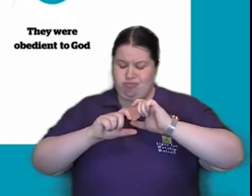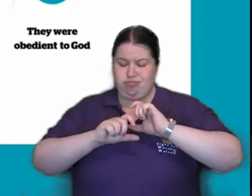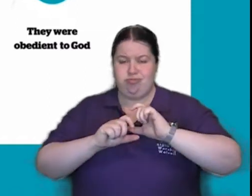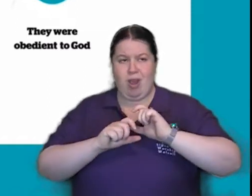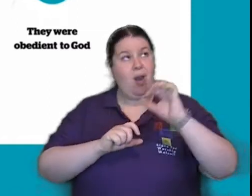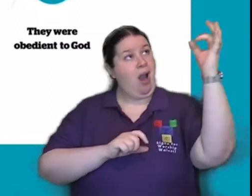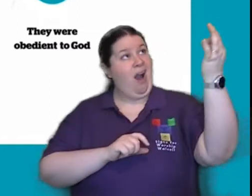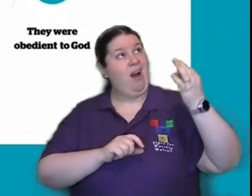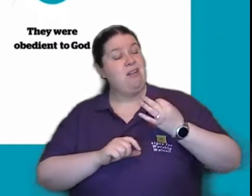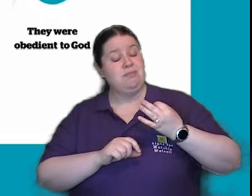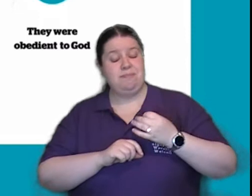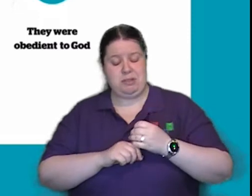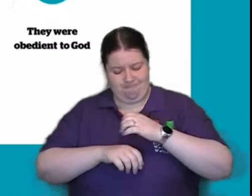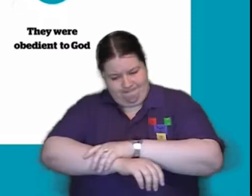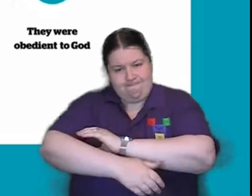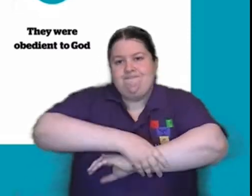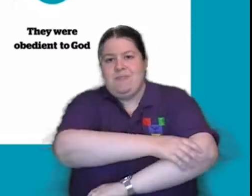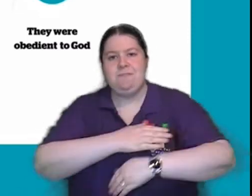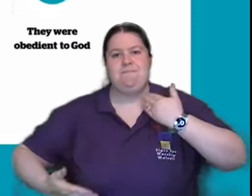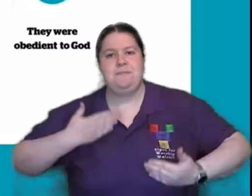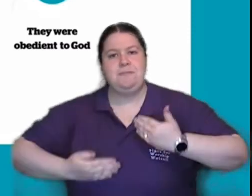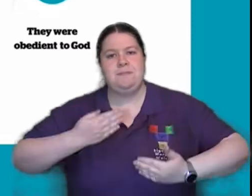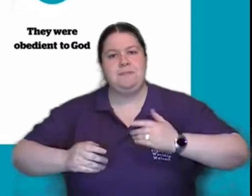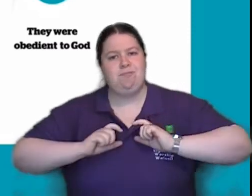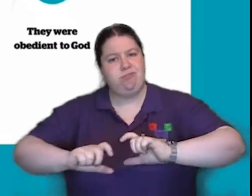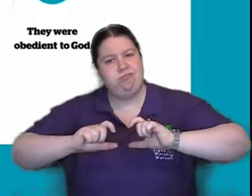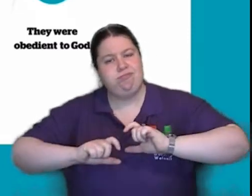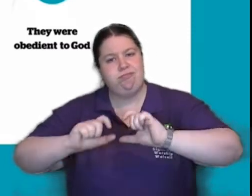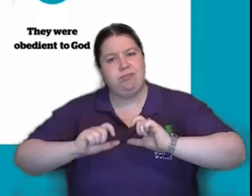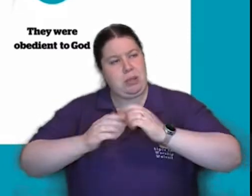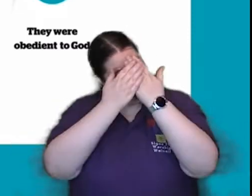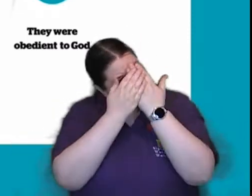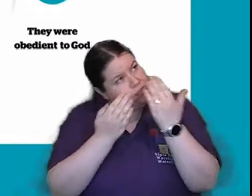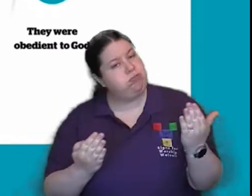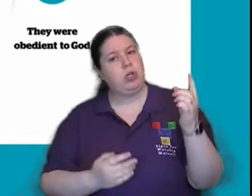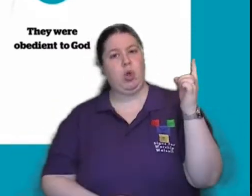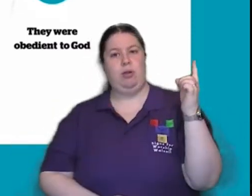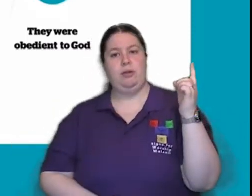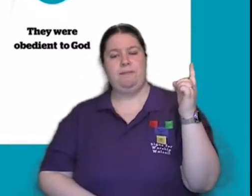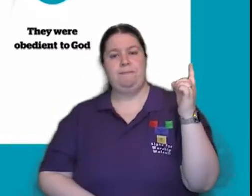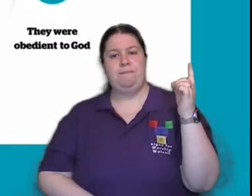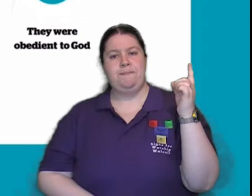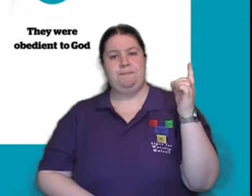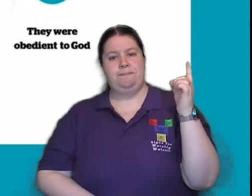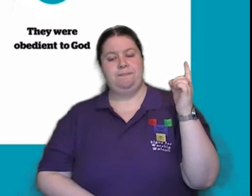them to do. They persevered, and they were obedient to God.